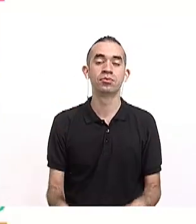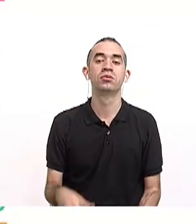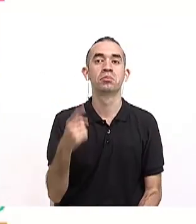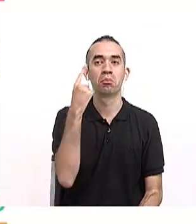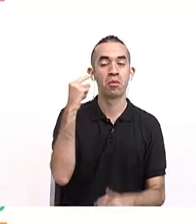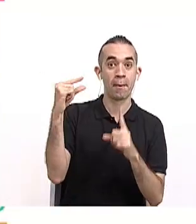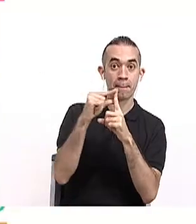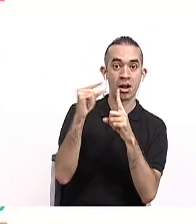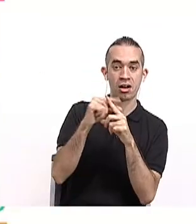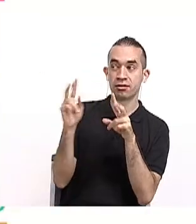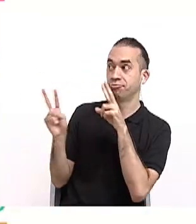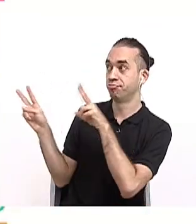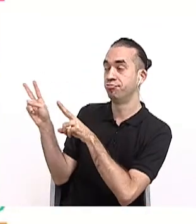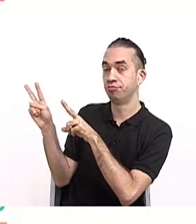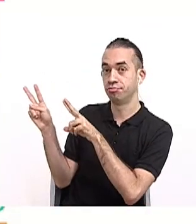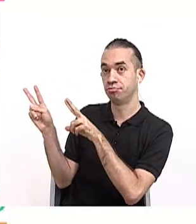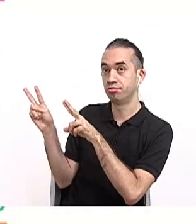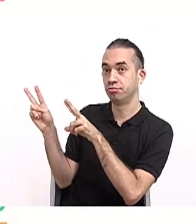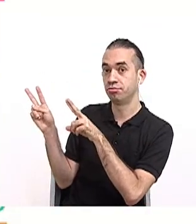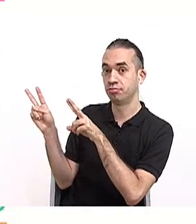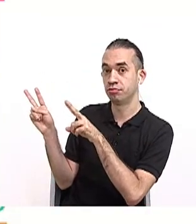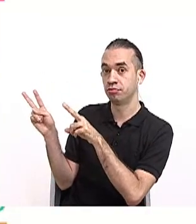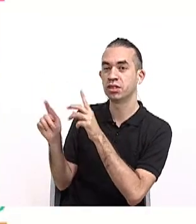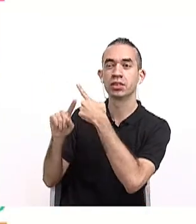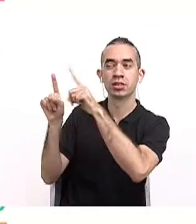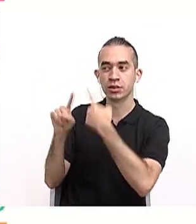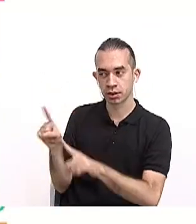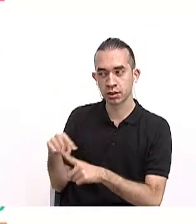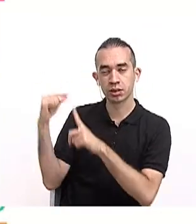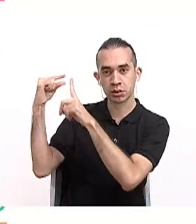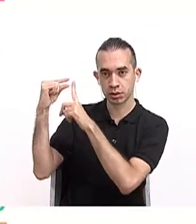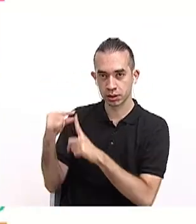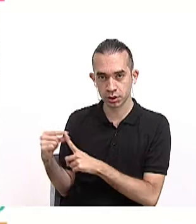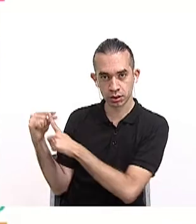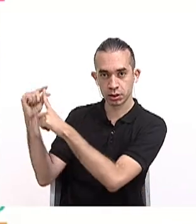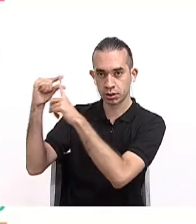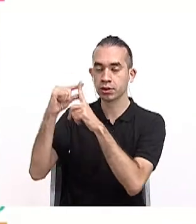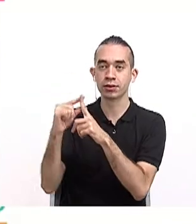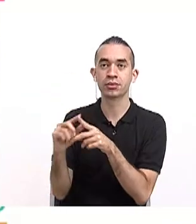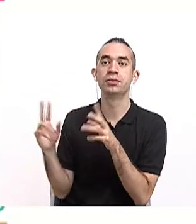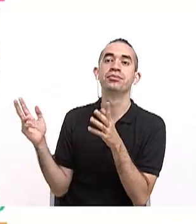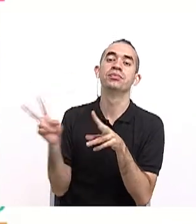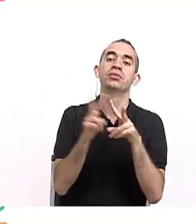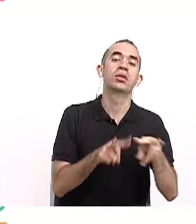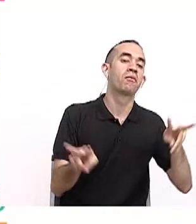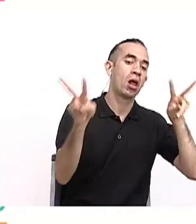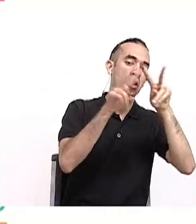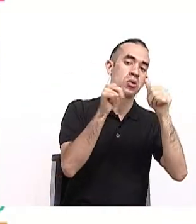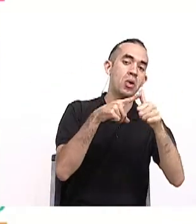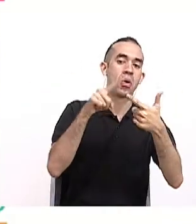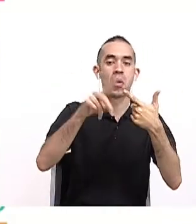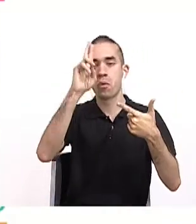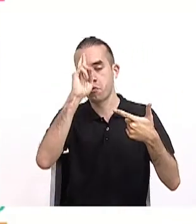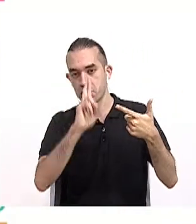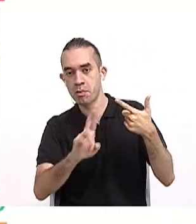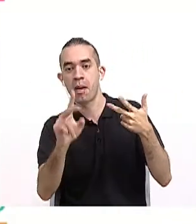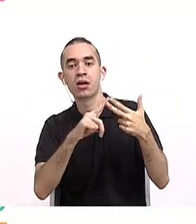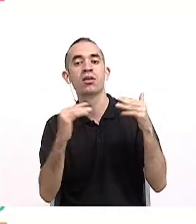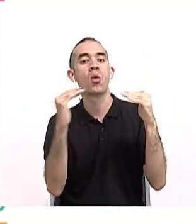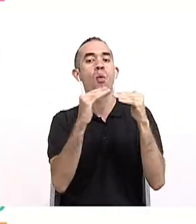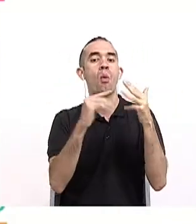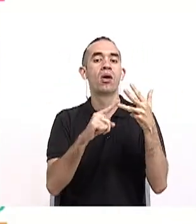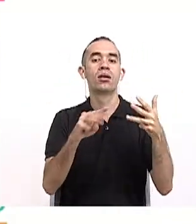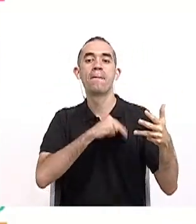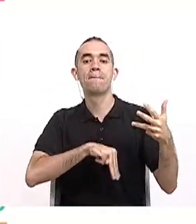for you. Look at all of these words that I have for you over here. So values, respect, equality,